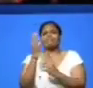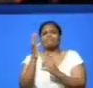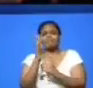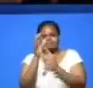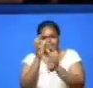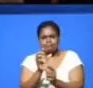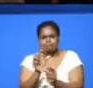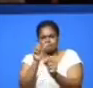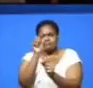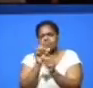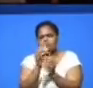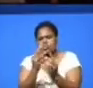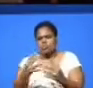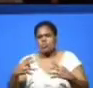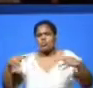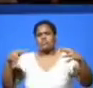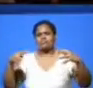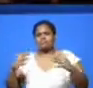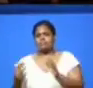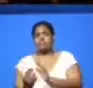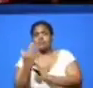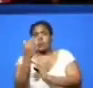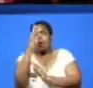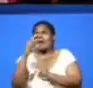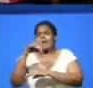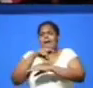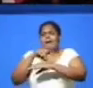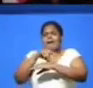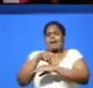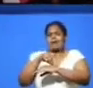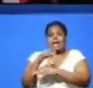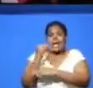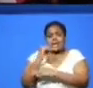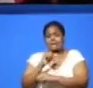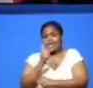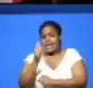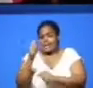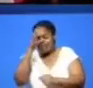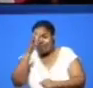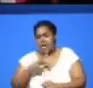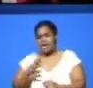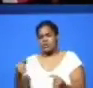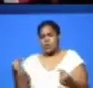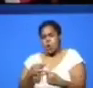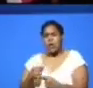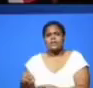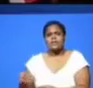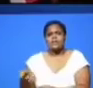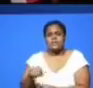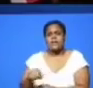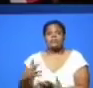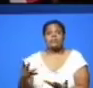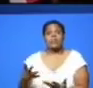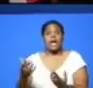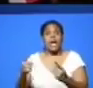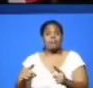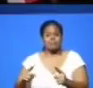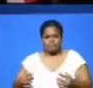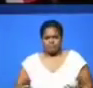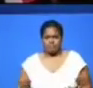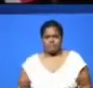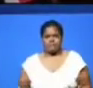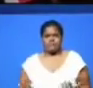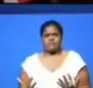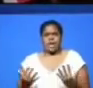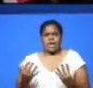standing before the God of the earth. And if any man will hurt them, fire proceedeth out of